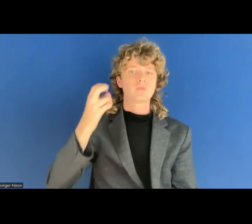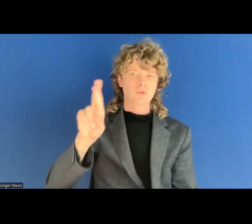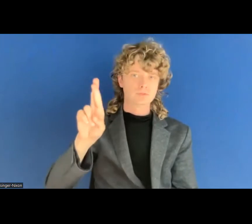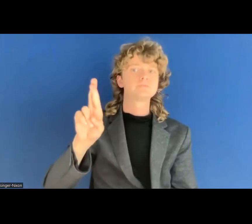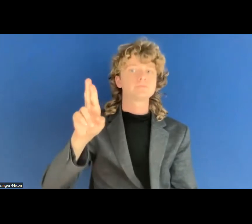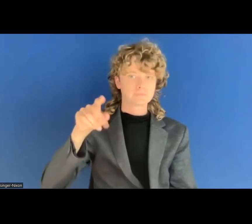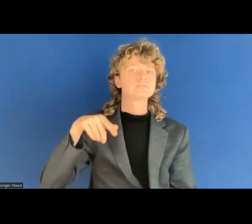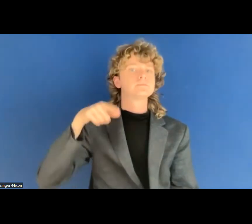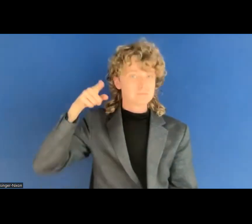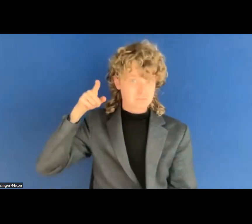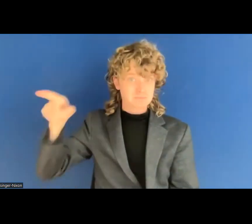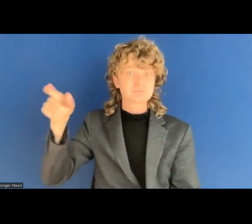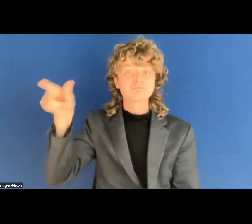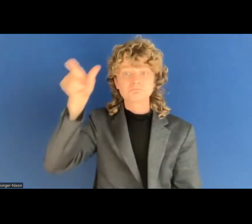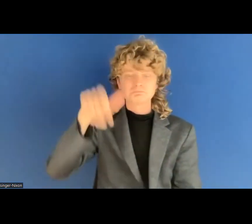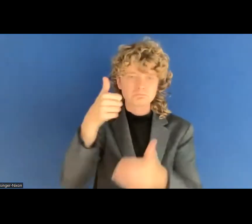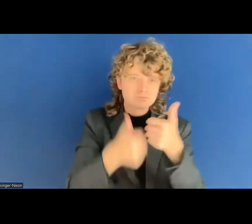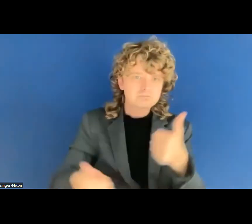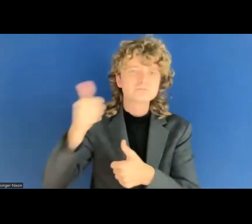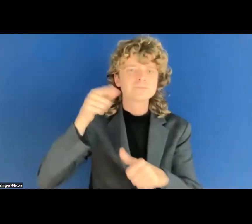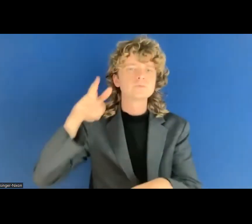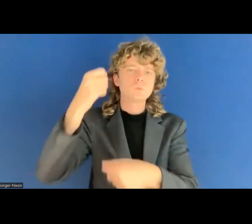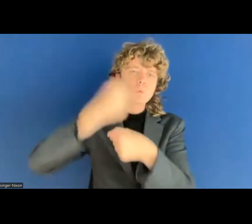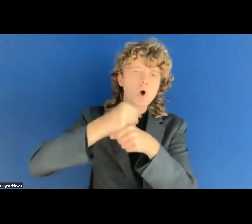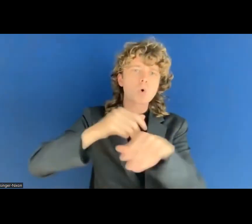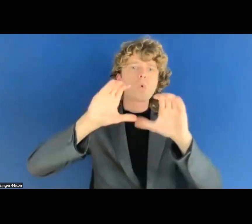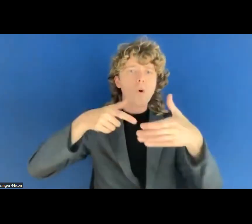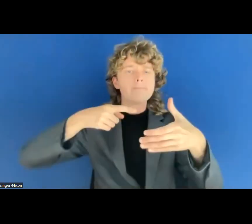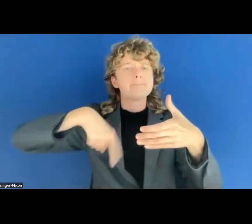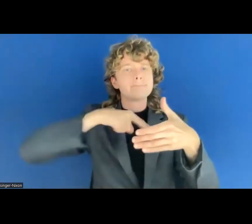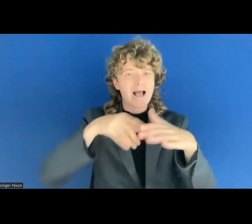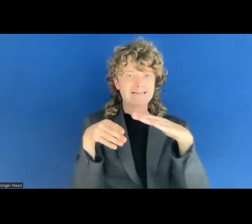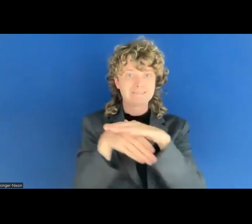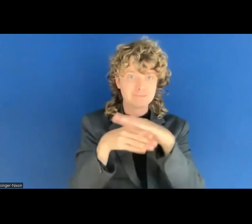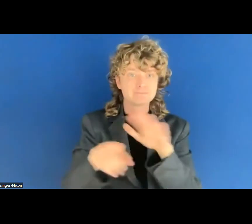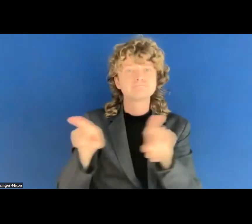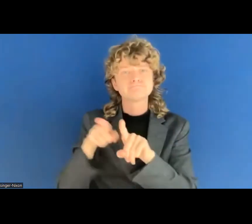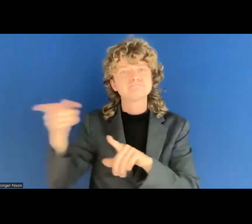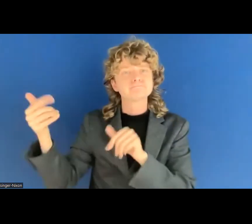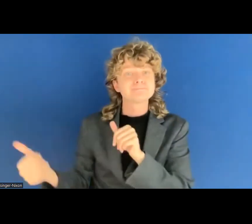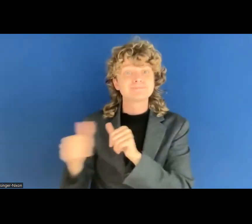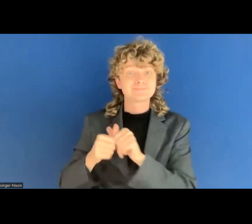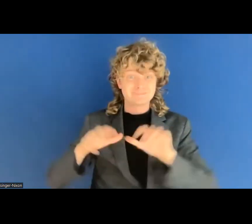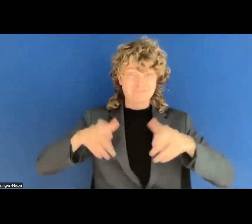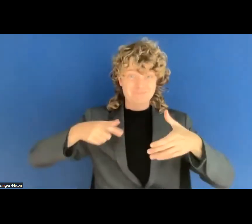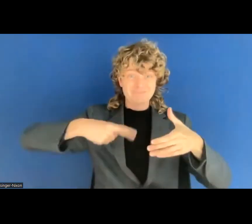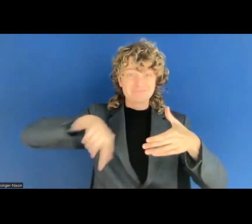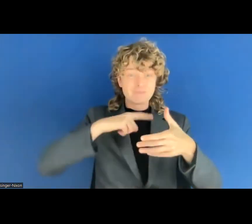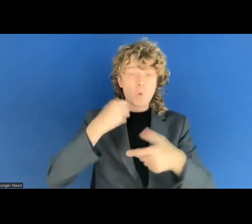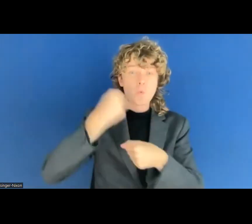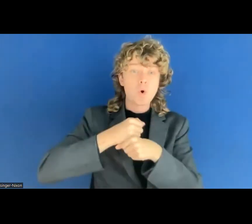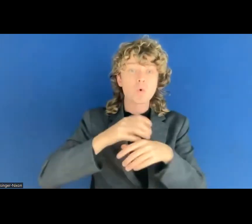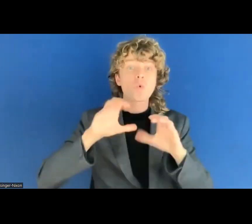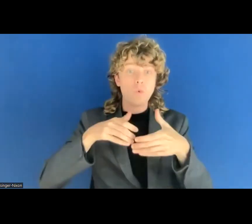Association Bitkom working group on accessibility. He's also one of my colleagues in the so-called joint working group, which is the ETSI, CEN,